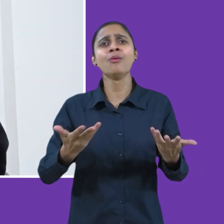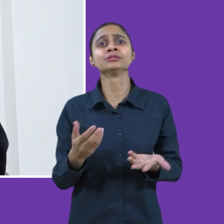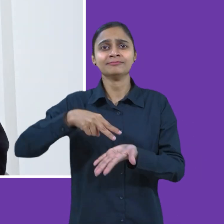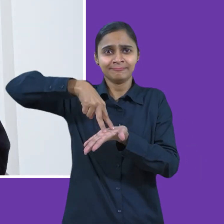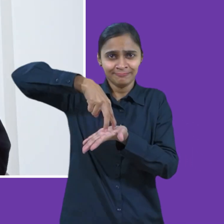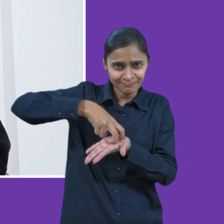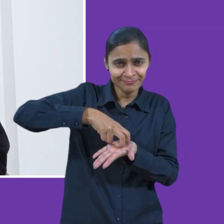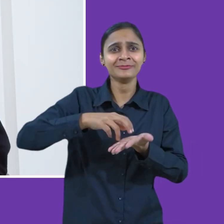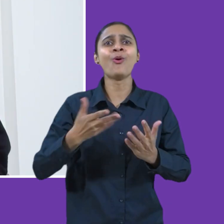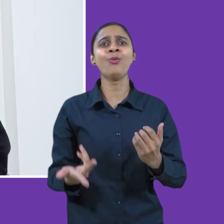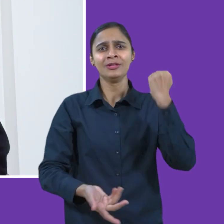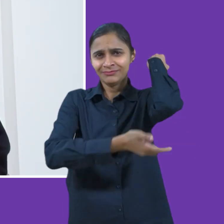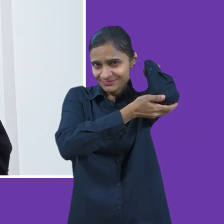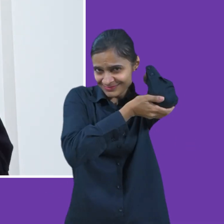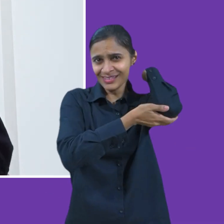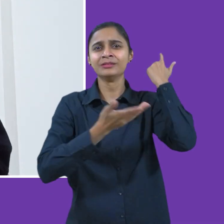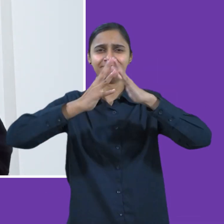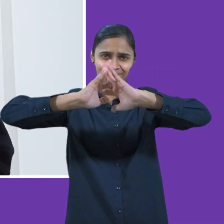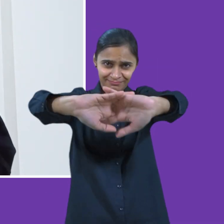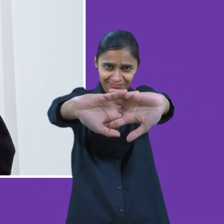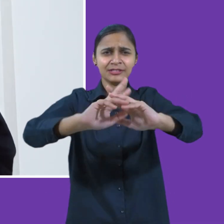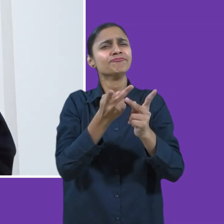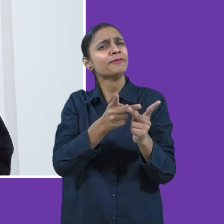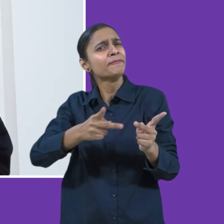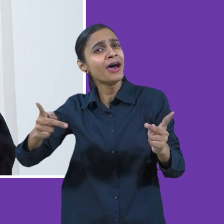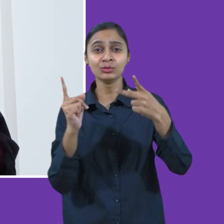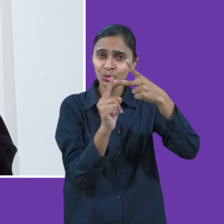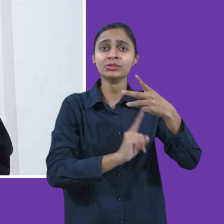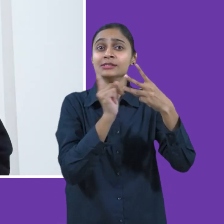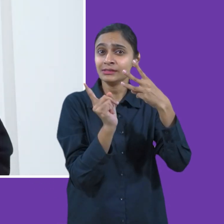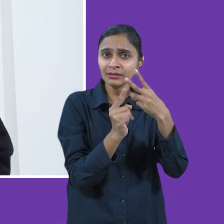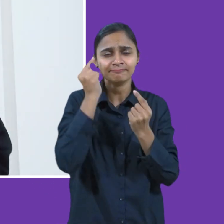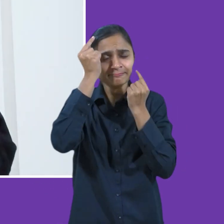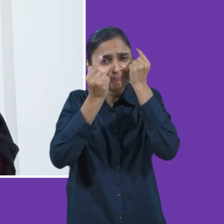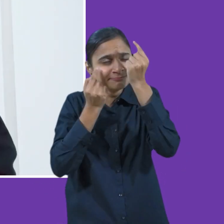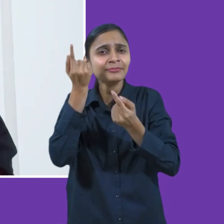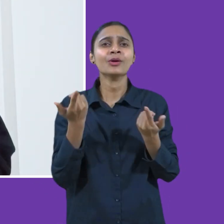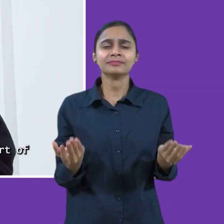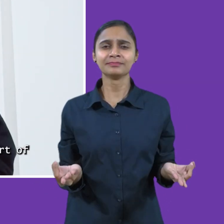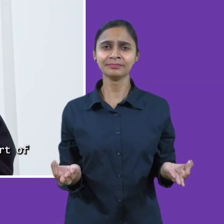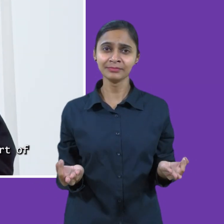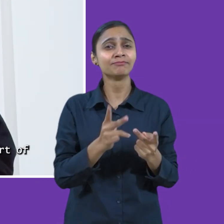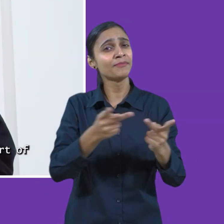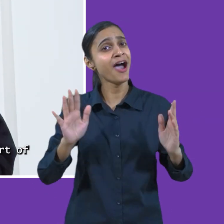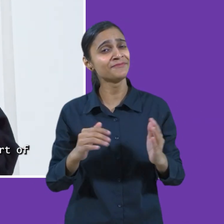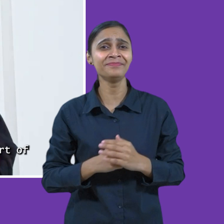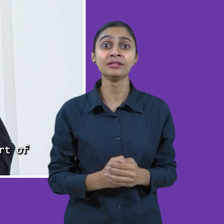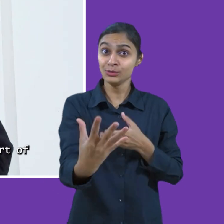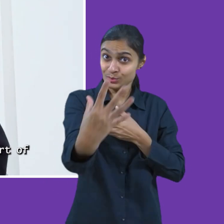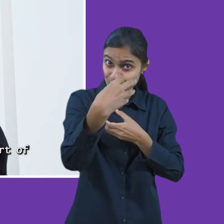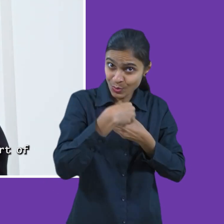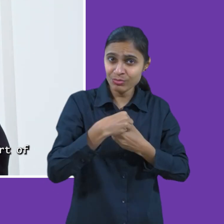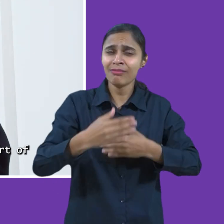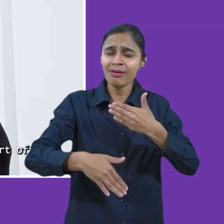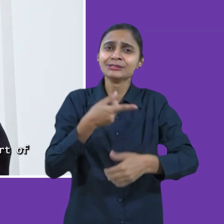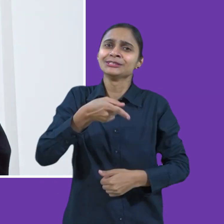can be doing pranayama, asanas, or meditation, or all three of it according to your convenience. So if you wish to